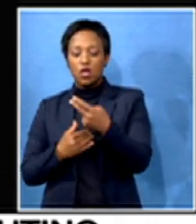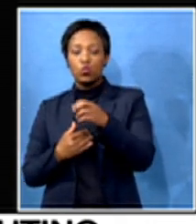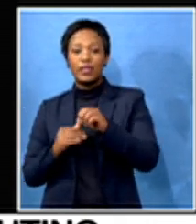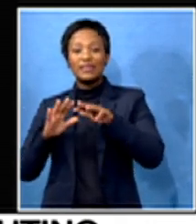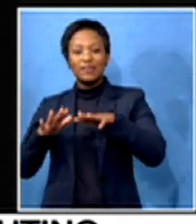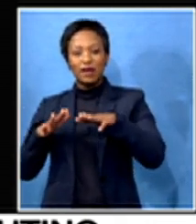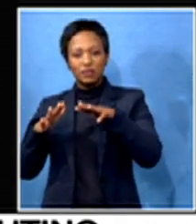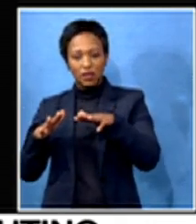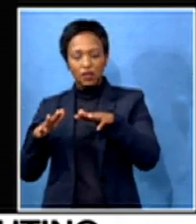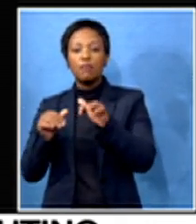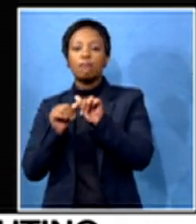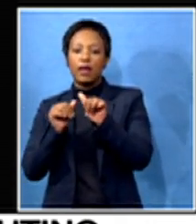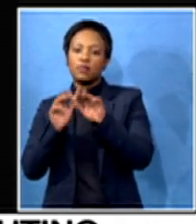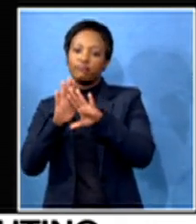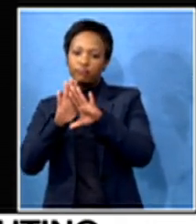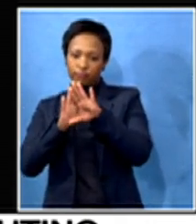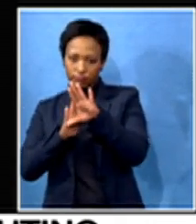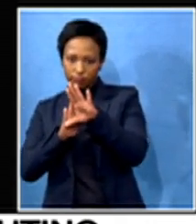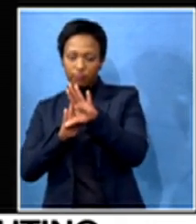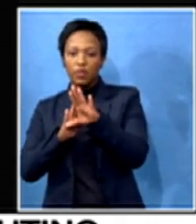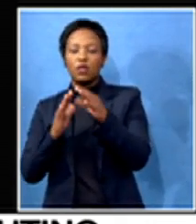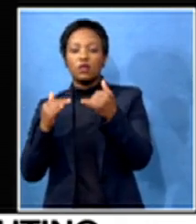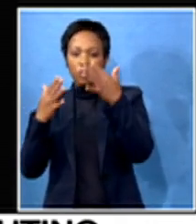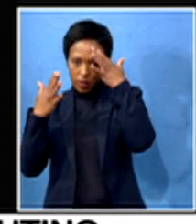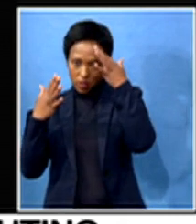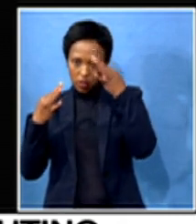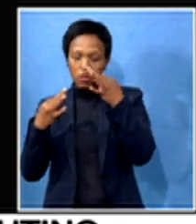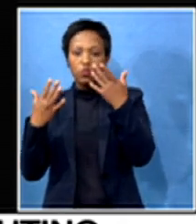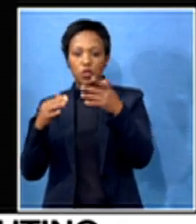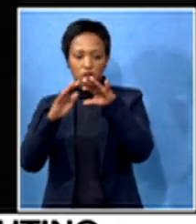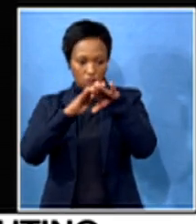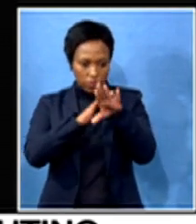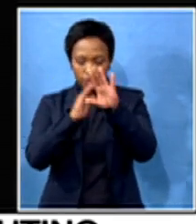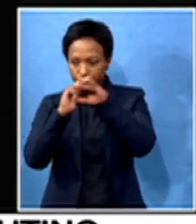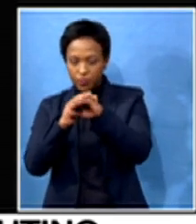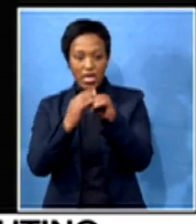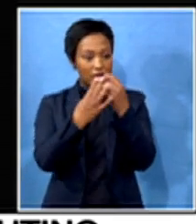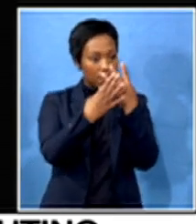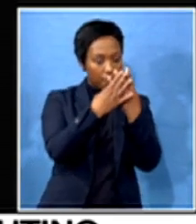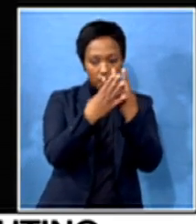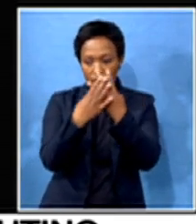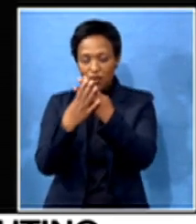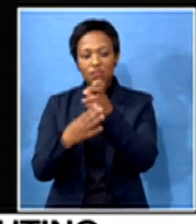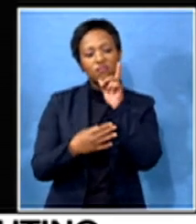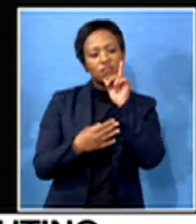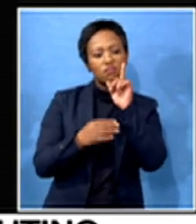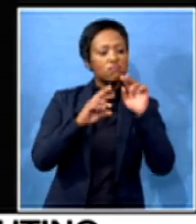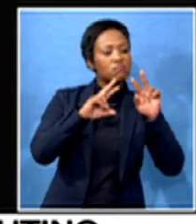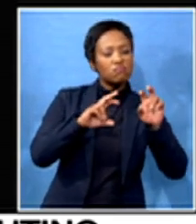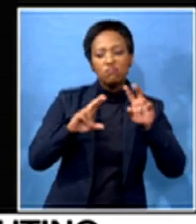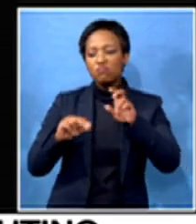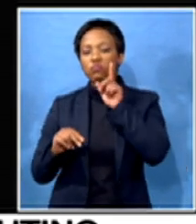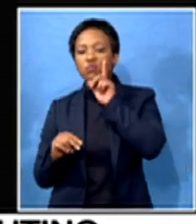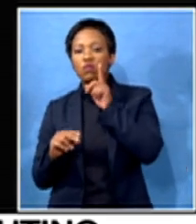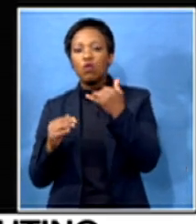2019, better, of course, we decided to start going to prison, taking brief of indigent inmates, people